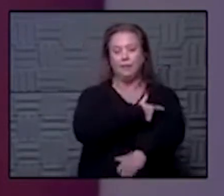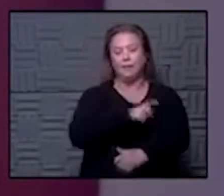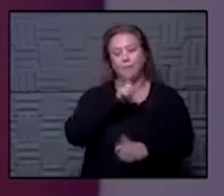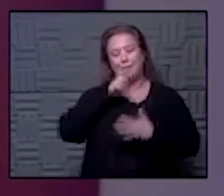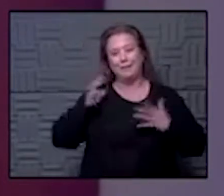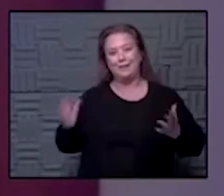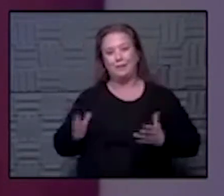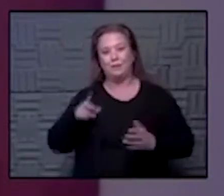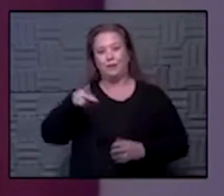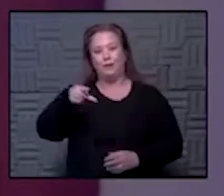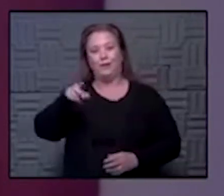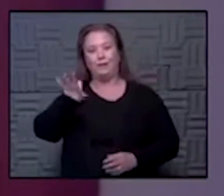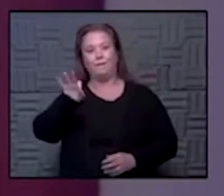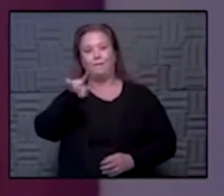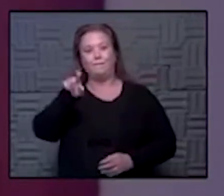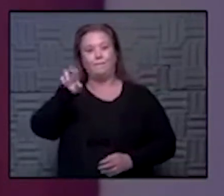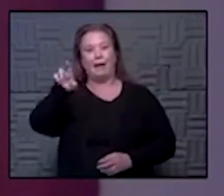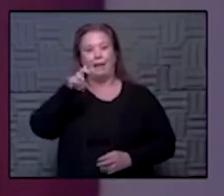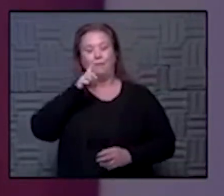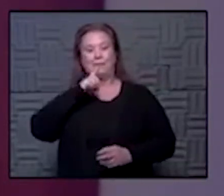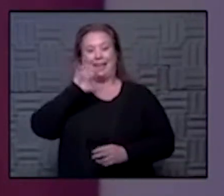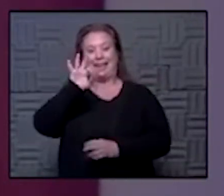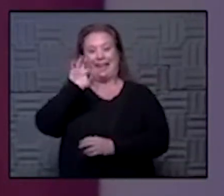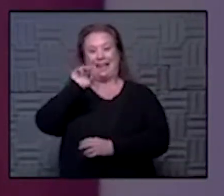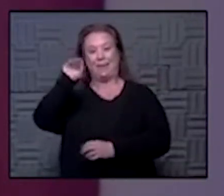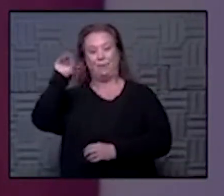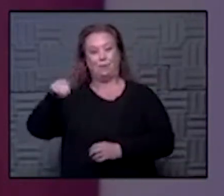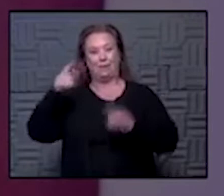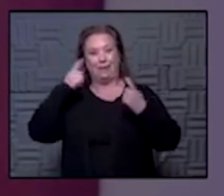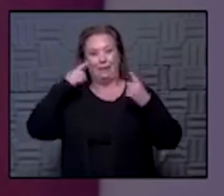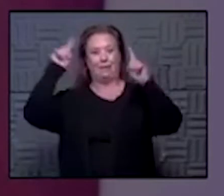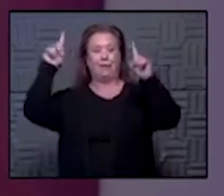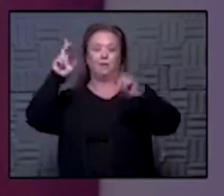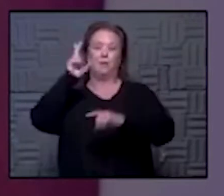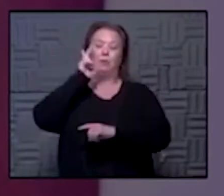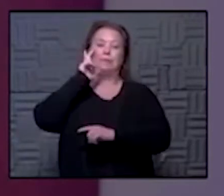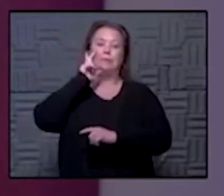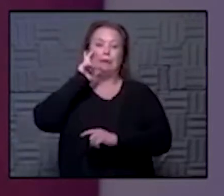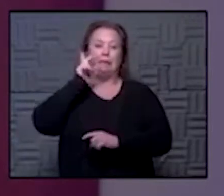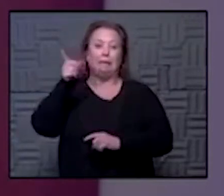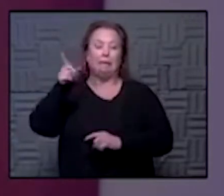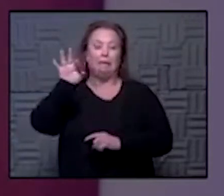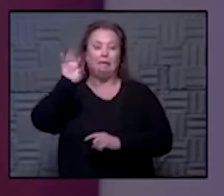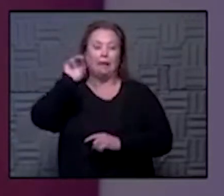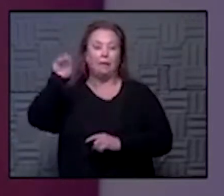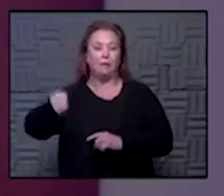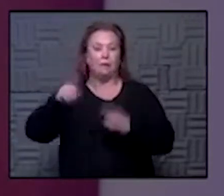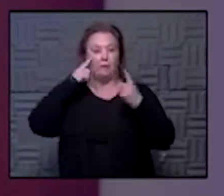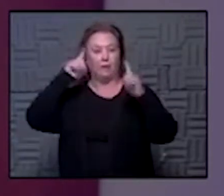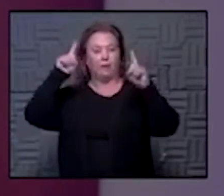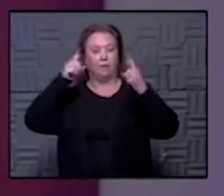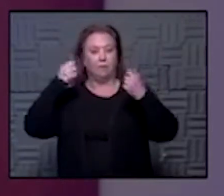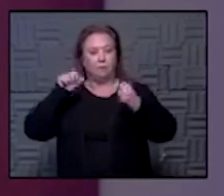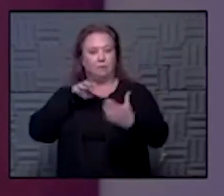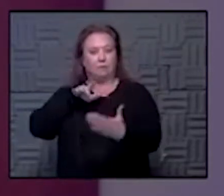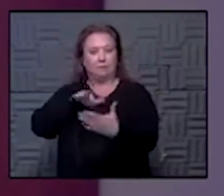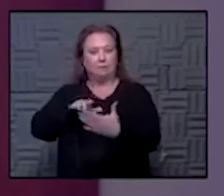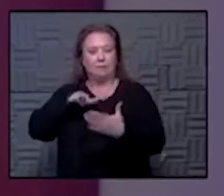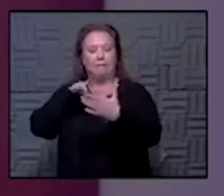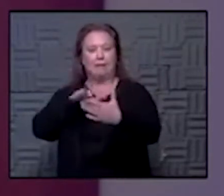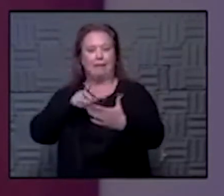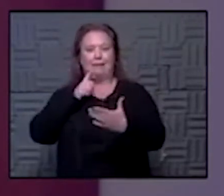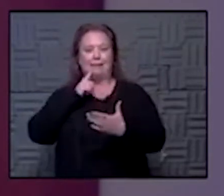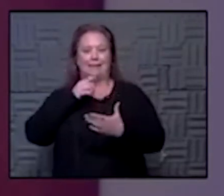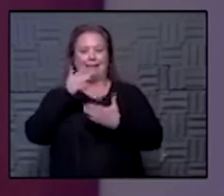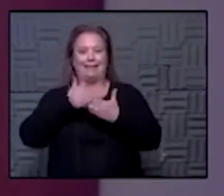said with 90% efficacy, but we'll have to see how that bears out. They're still going through their, and I think everybody says the